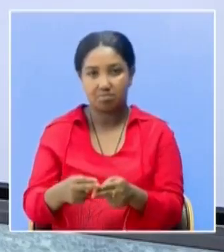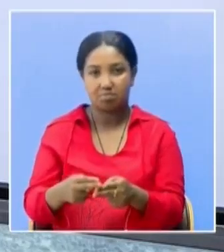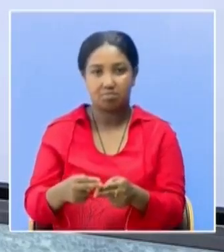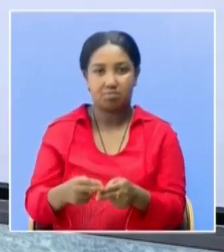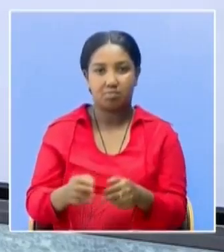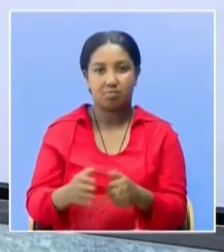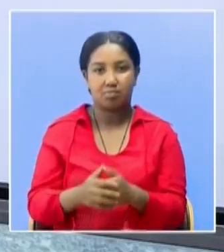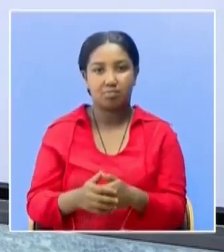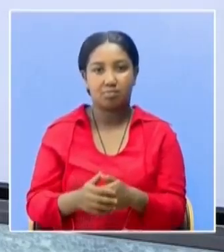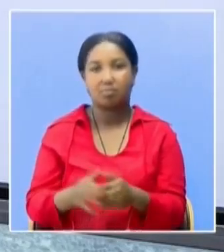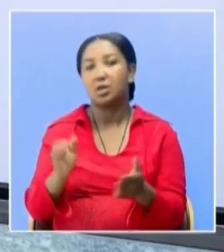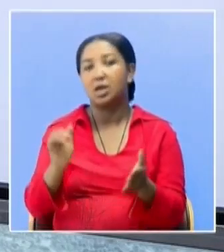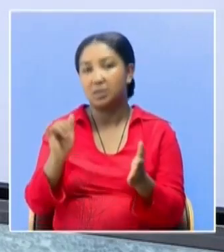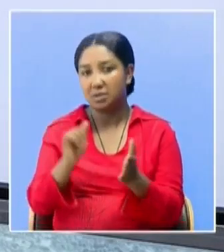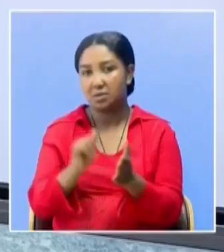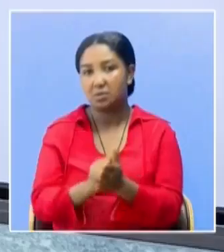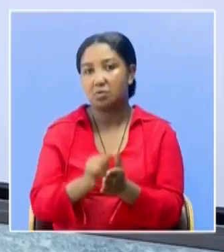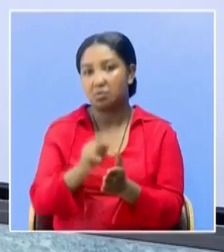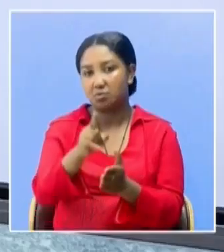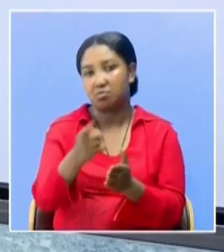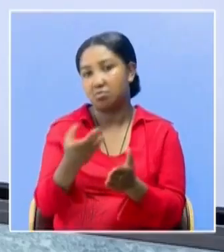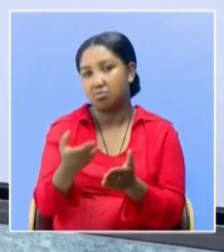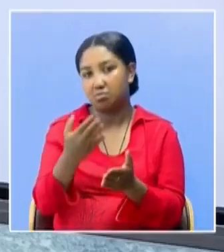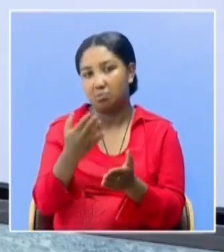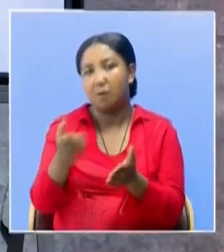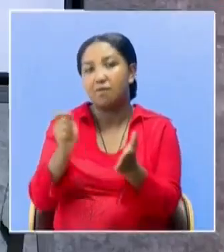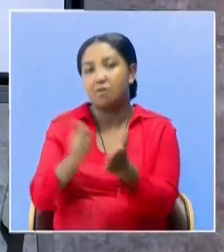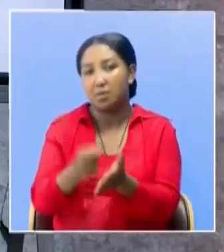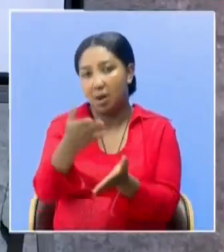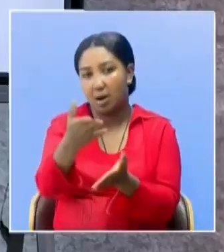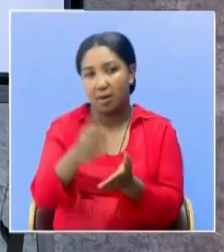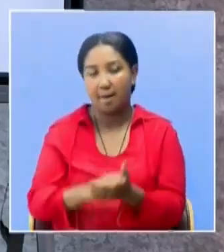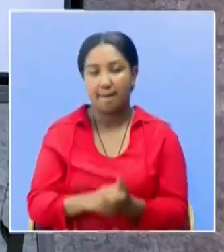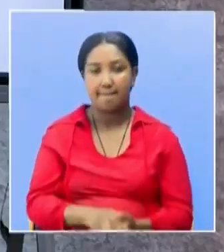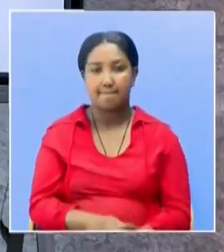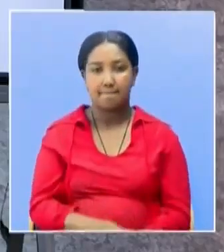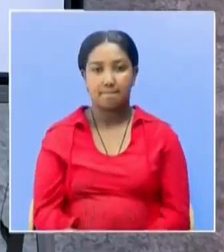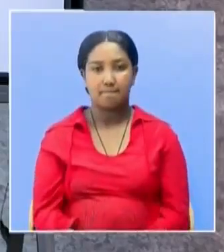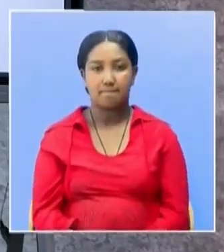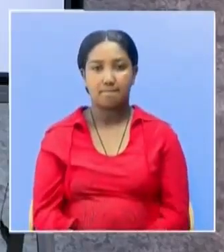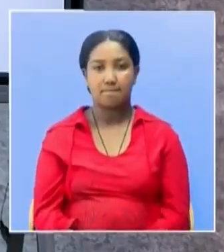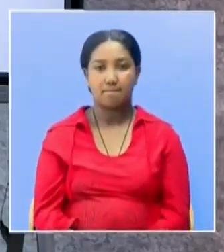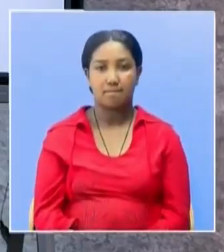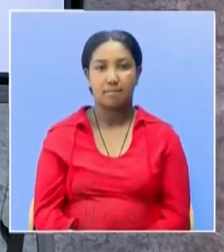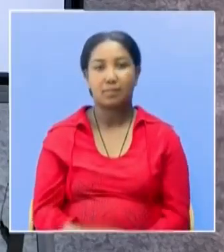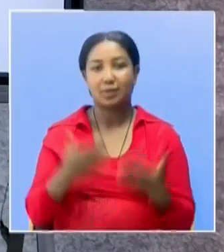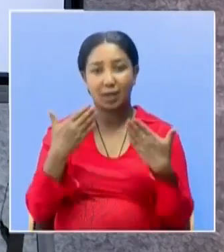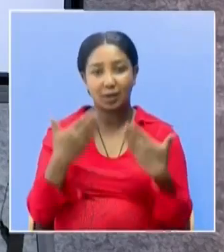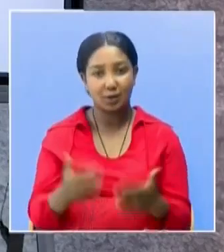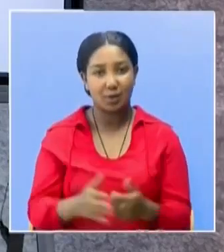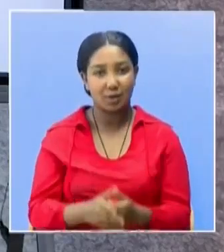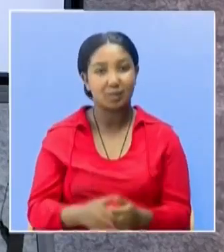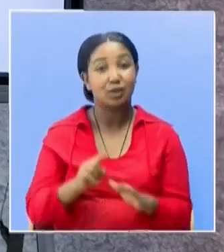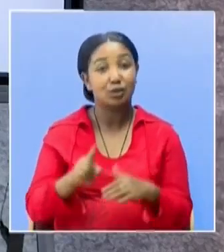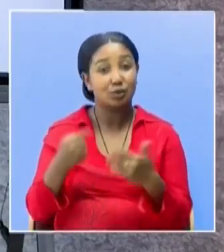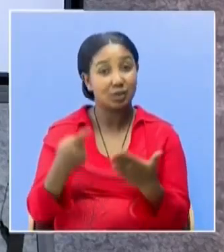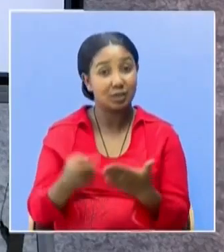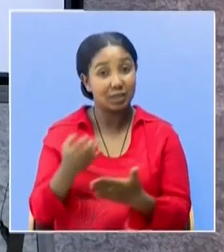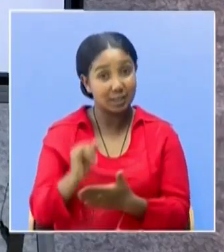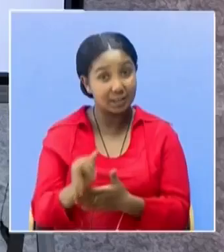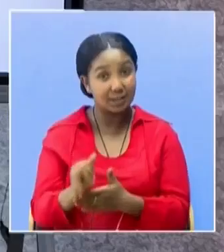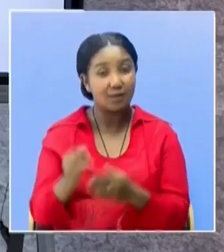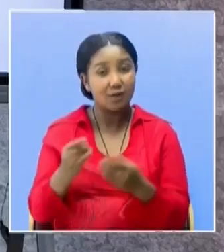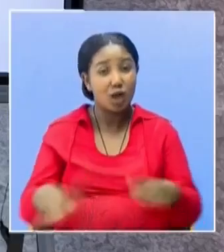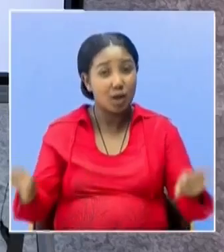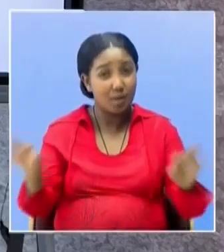sign that you will be familiar about the letter that you have stated. Thank you so much. So this is